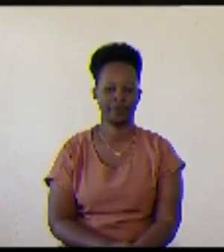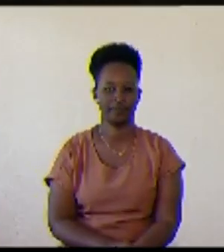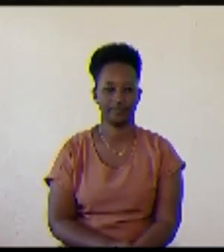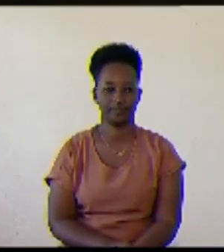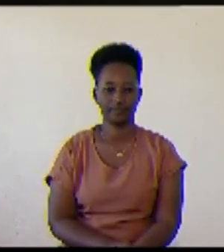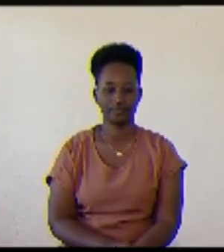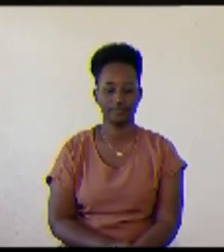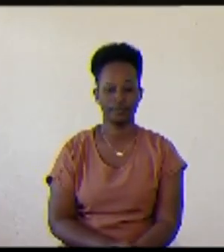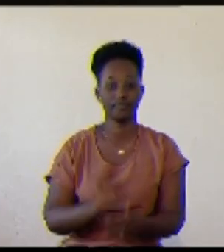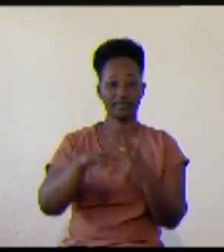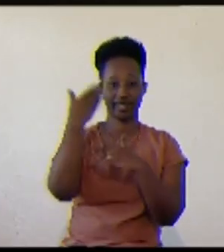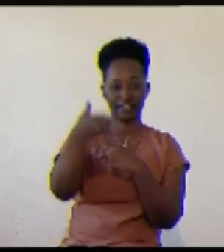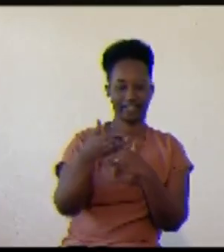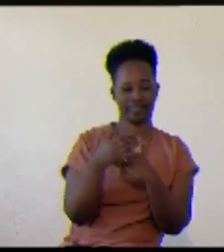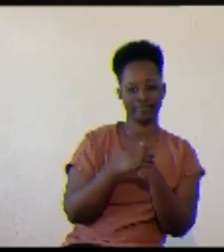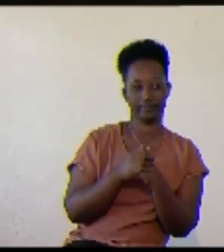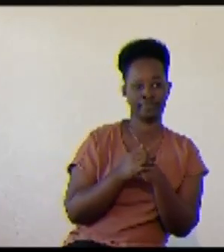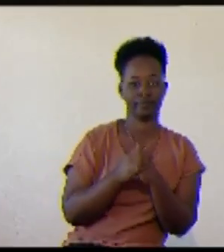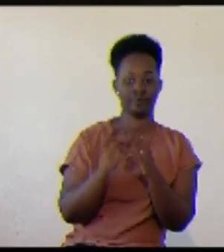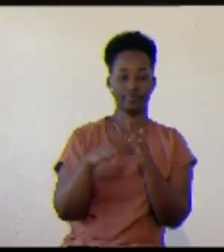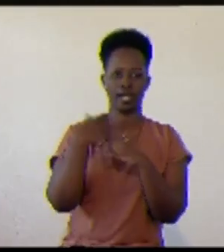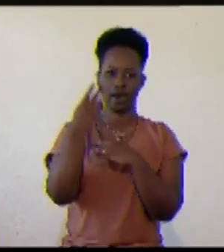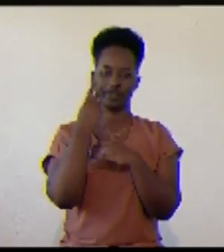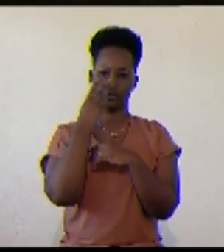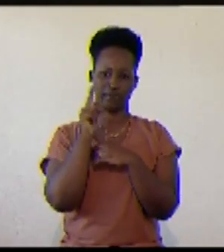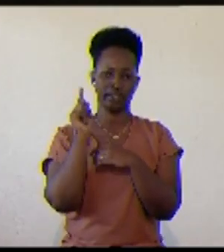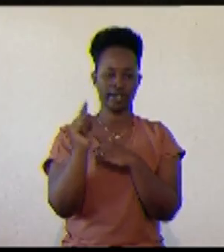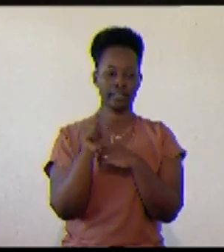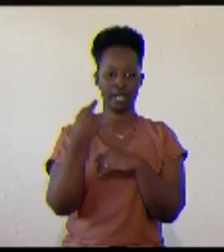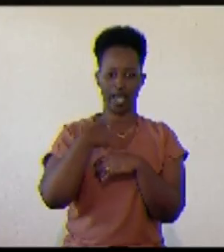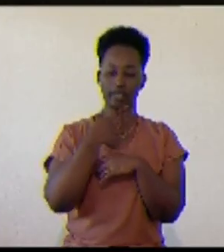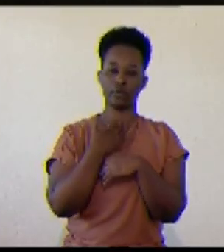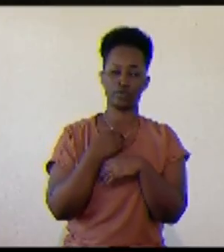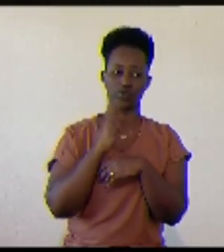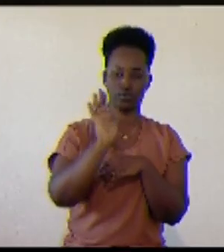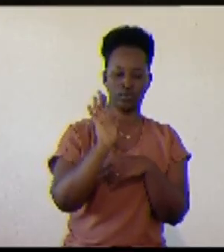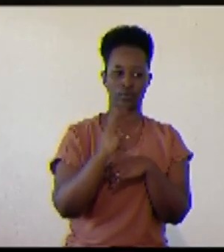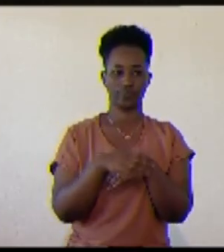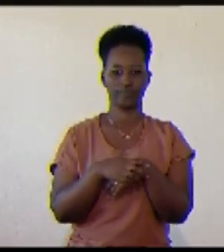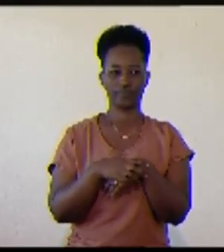cost. Then, after looking at that, I want you to